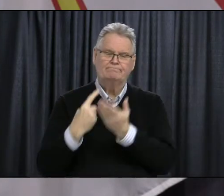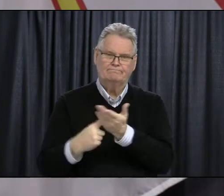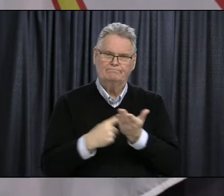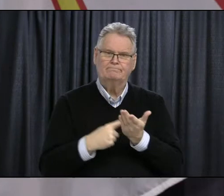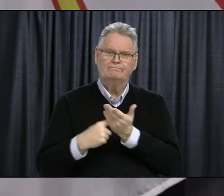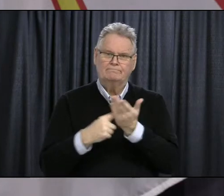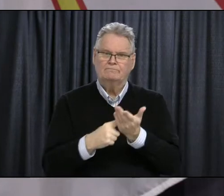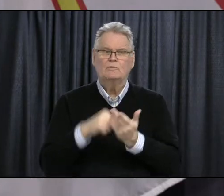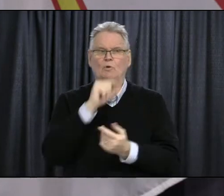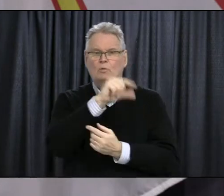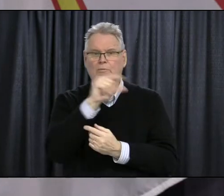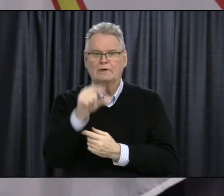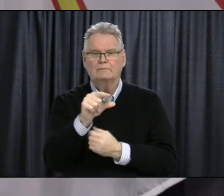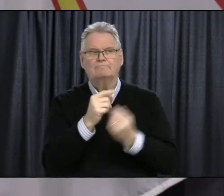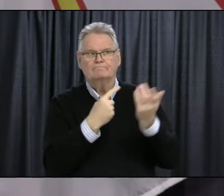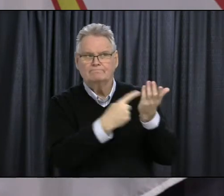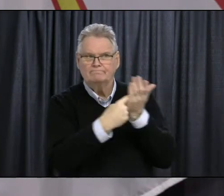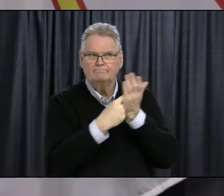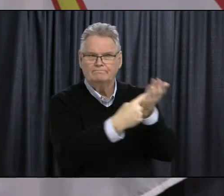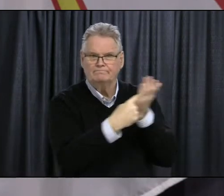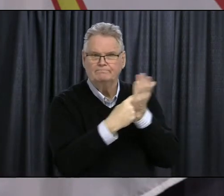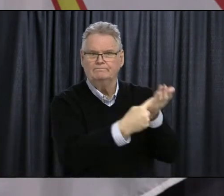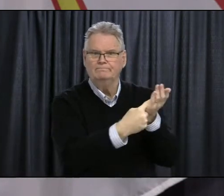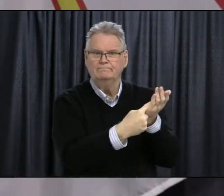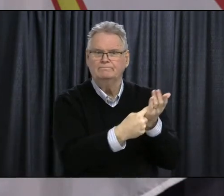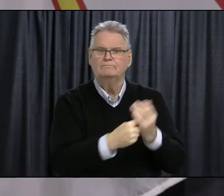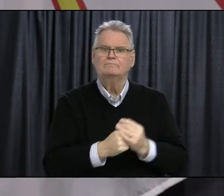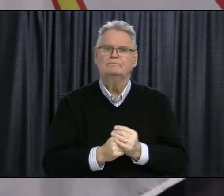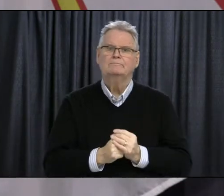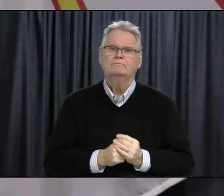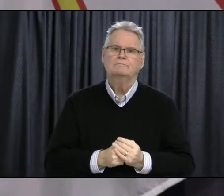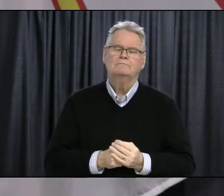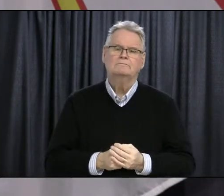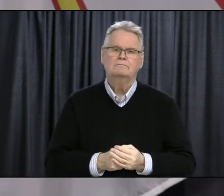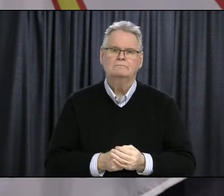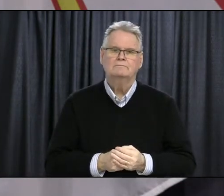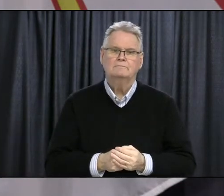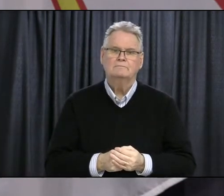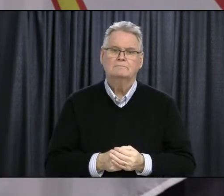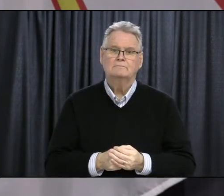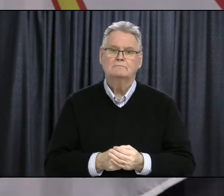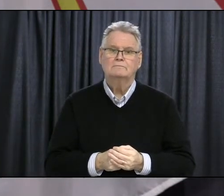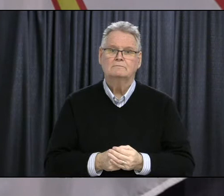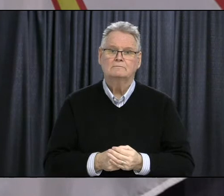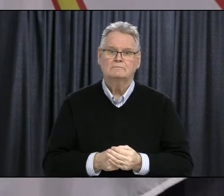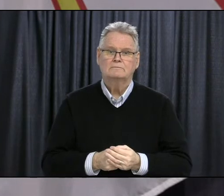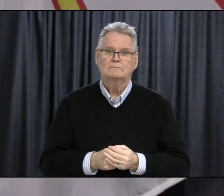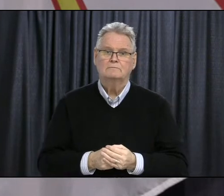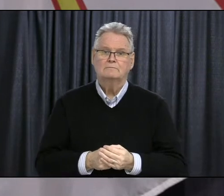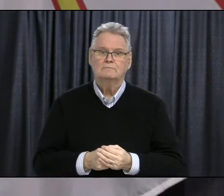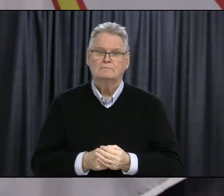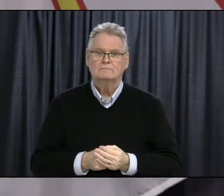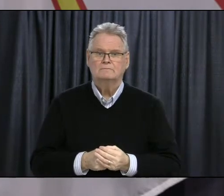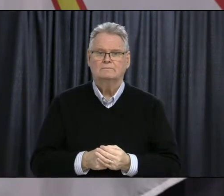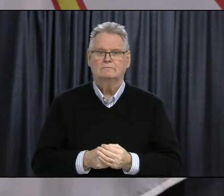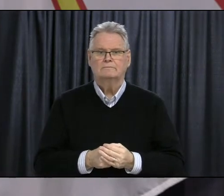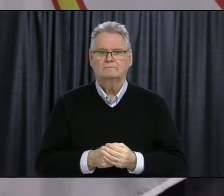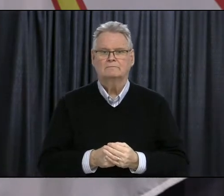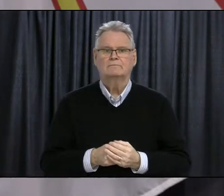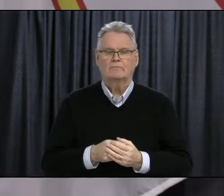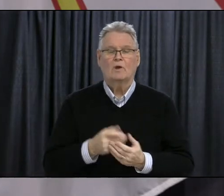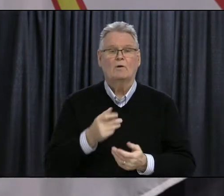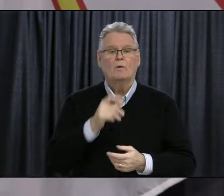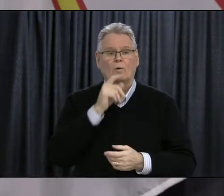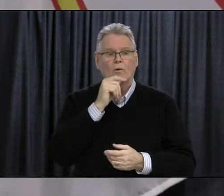generally speaking, these are people who are not, they tend to be coming in to work, and so they're not generally in the